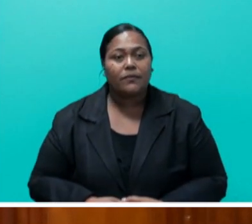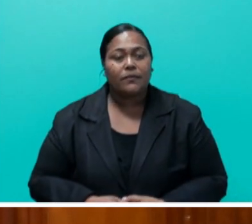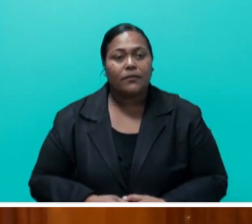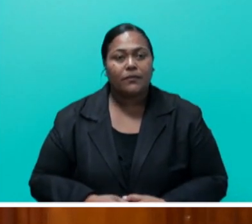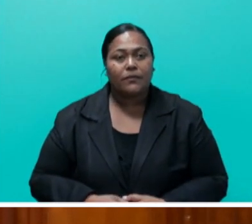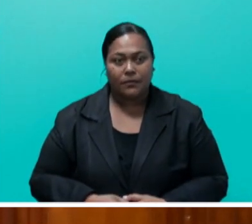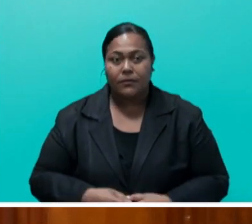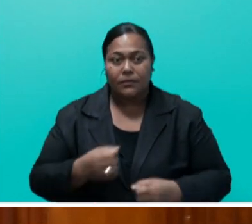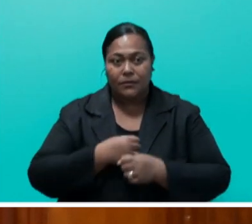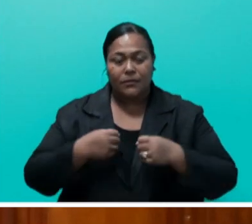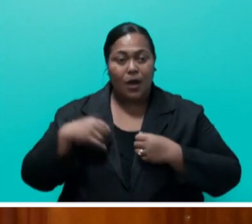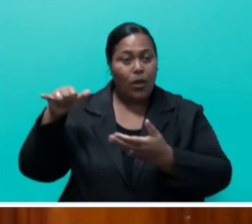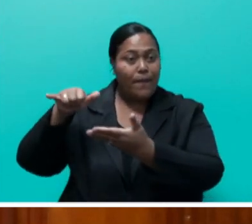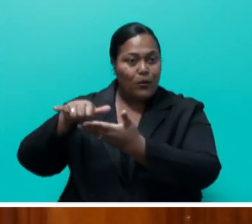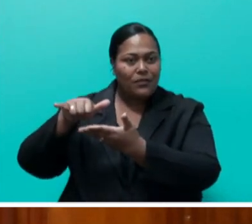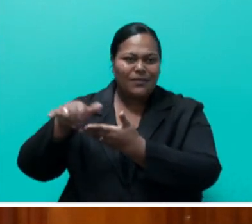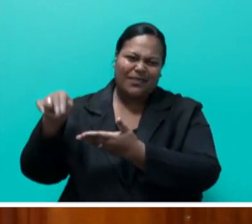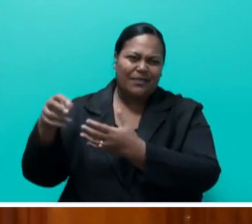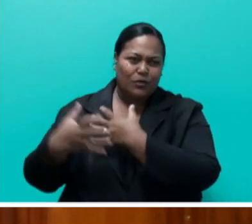our airports. Yes.